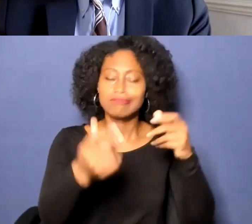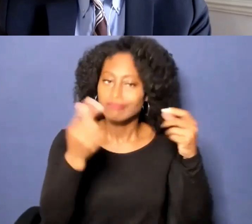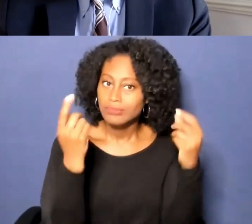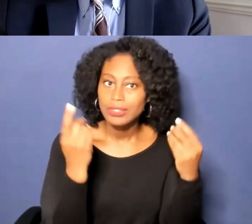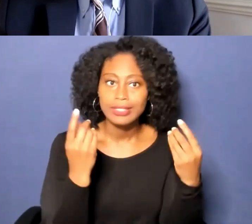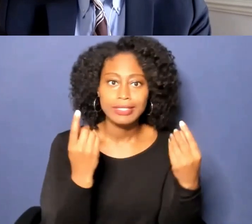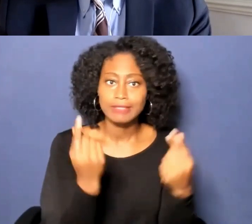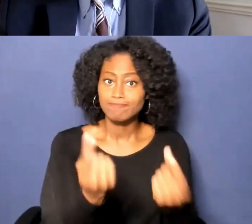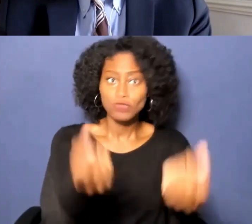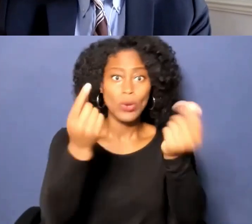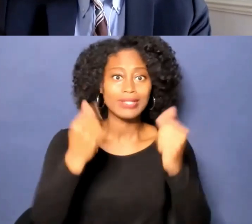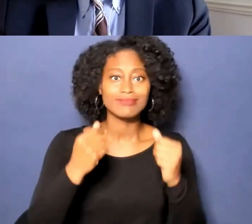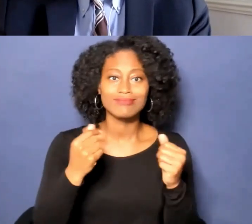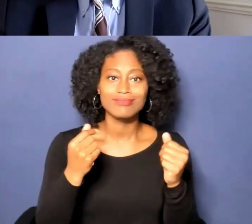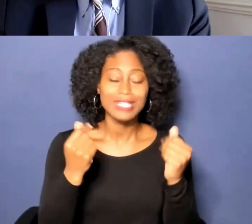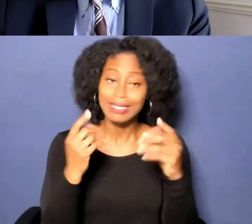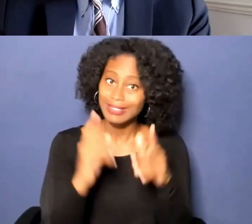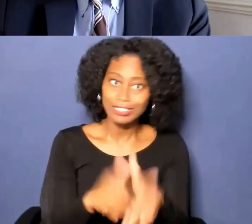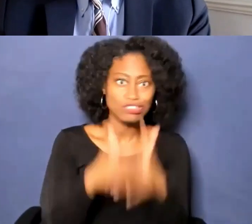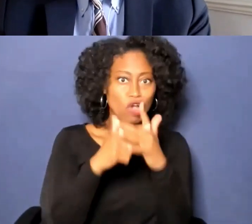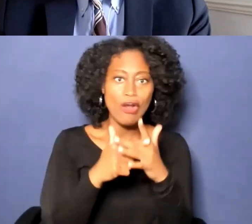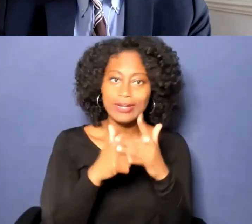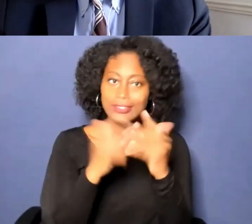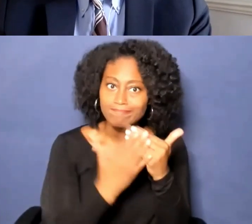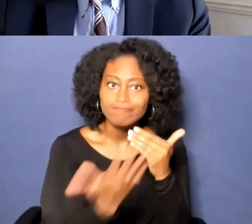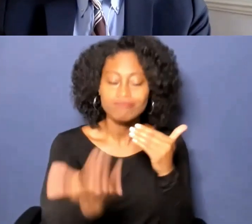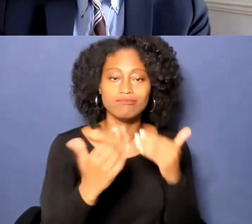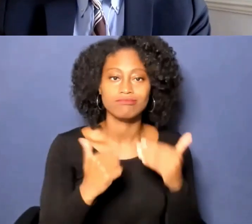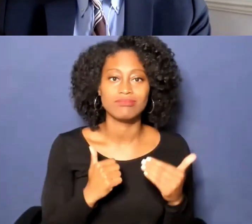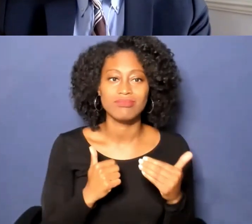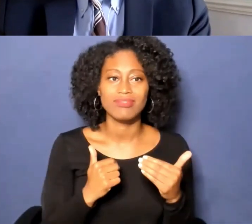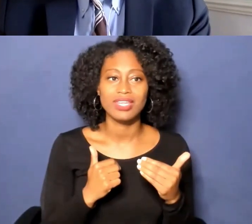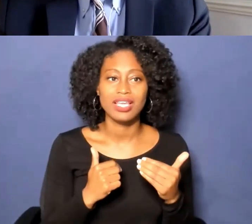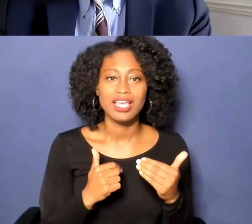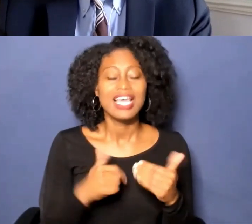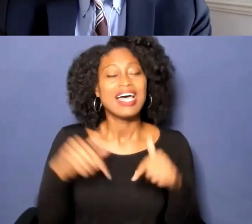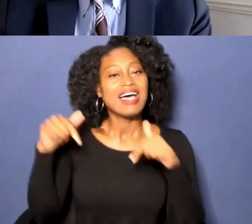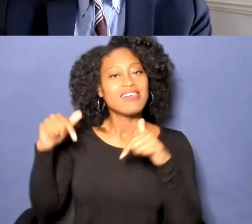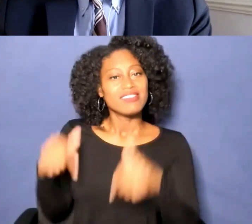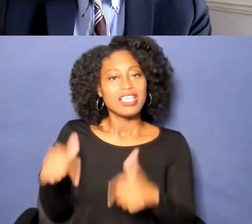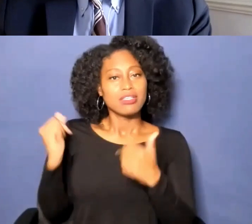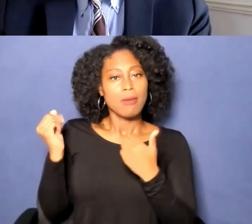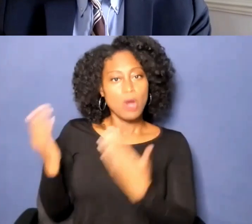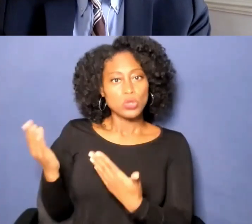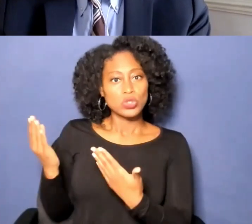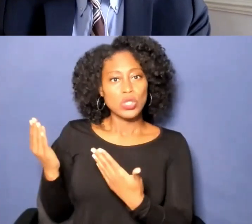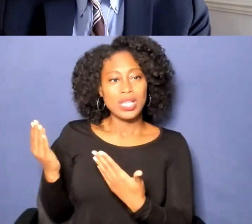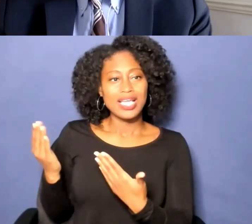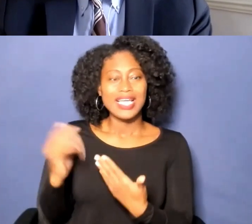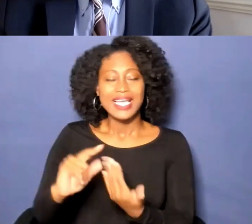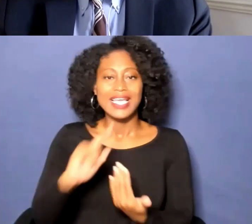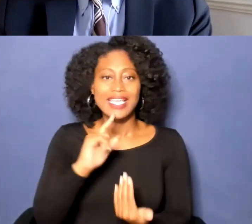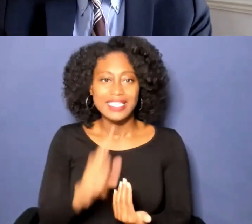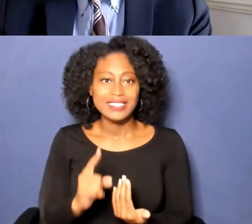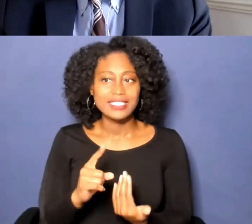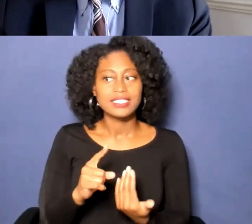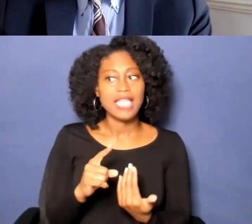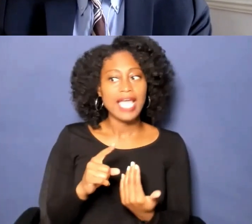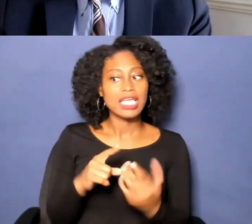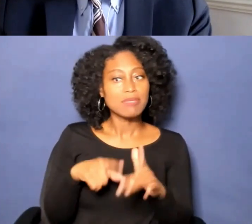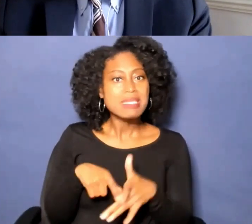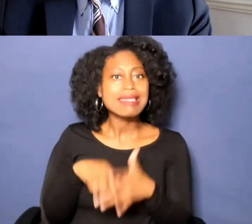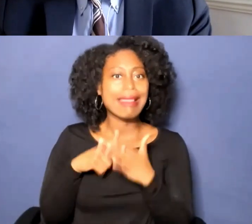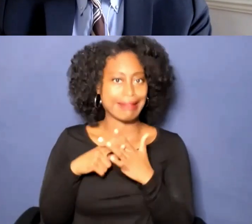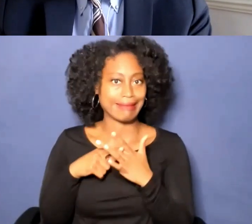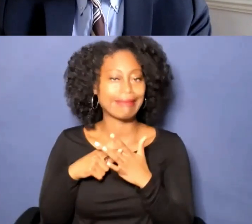this as really a surrogate for a 15-page NSF proposal and that you're going to be using appendices.